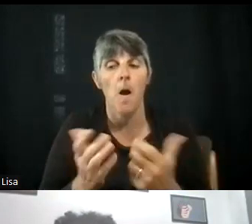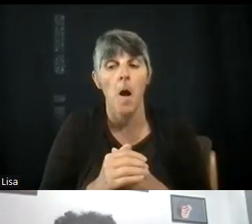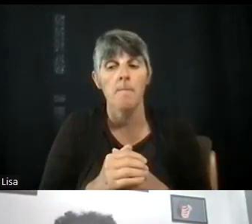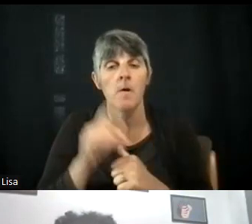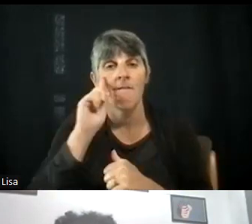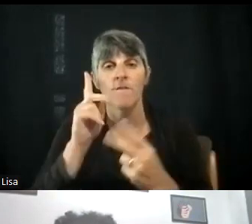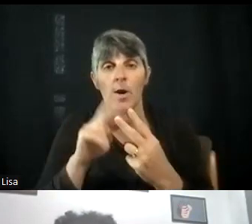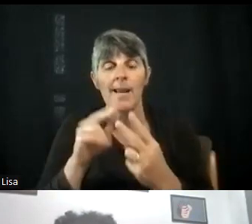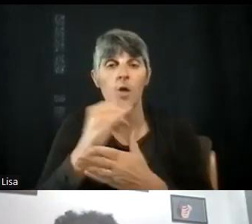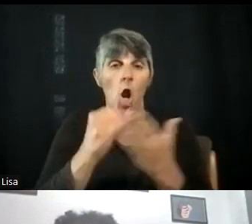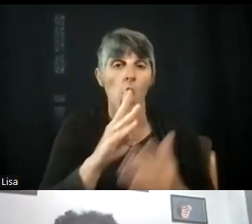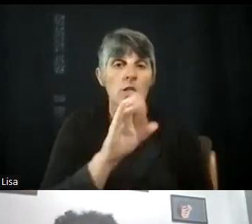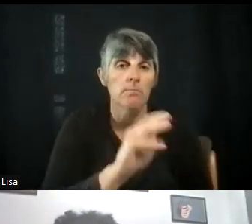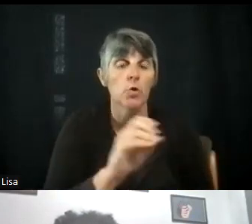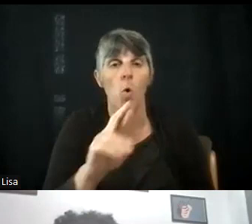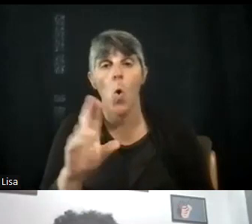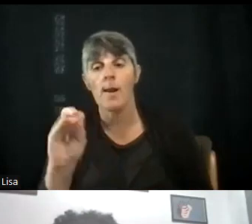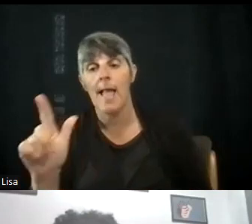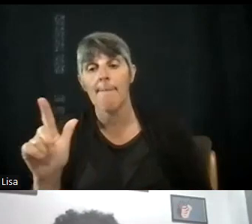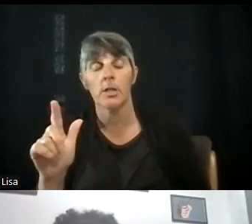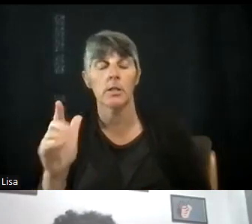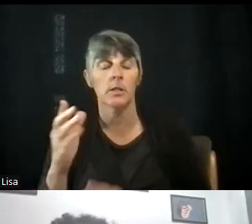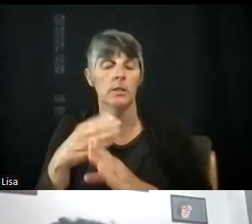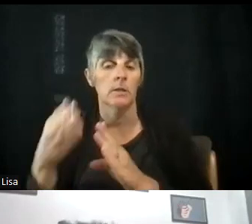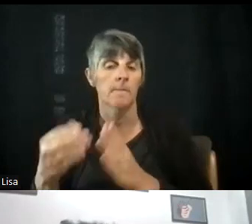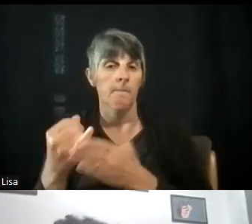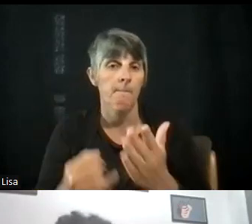for either Arts Bloom or Capital Side Art?